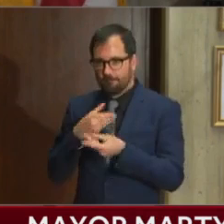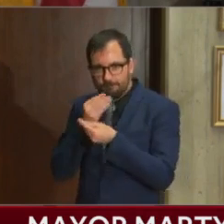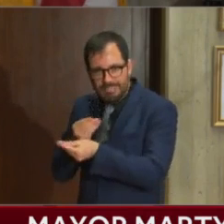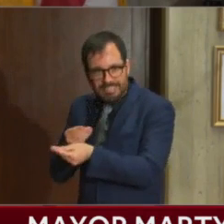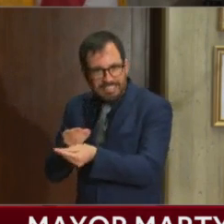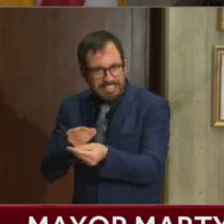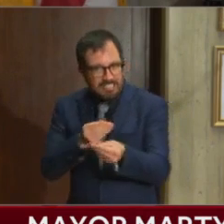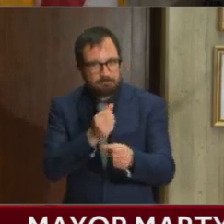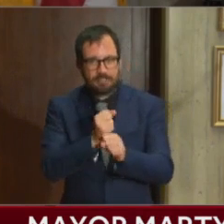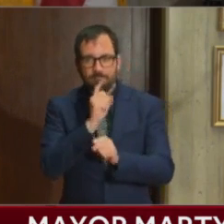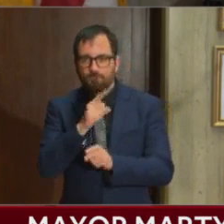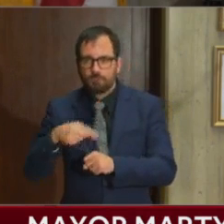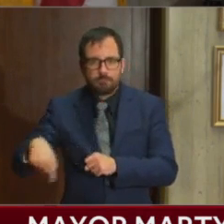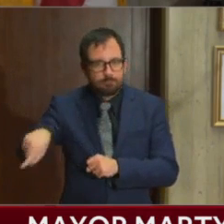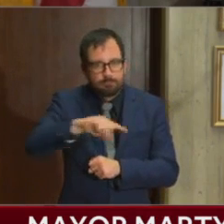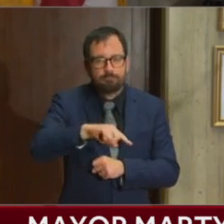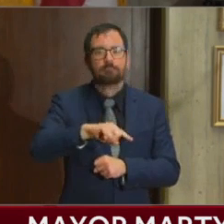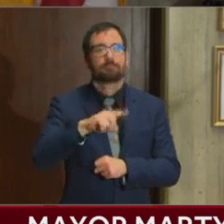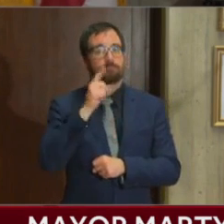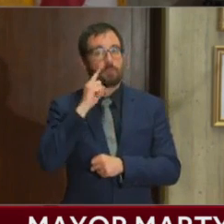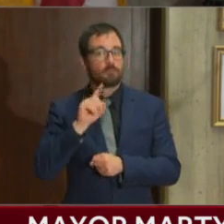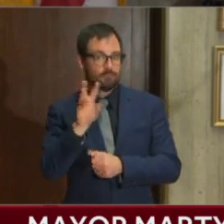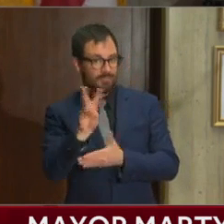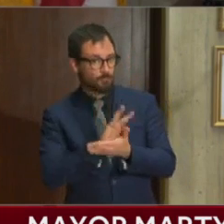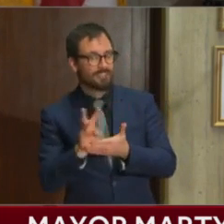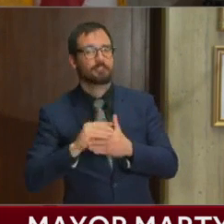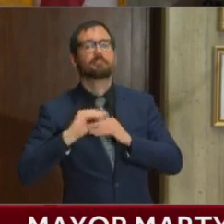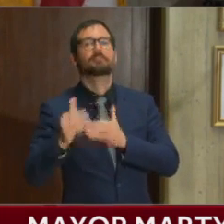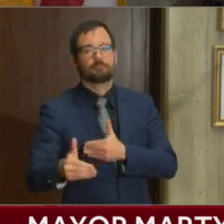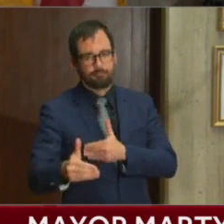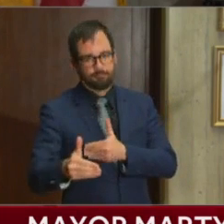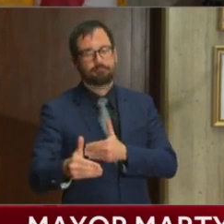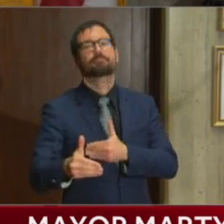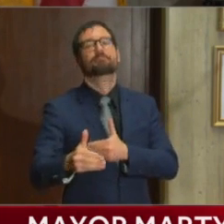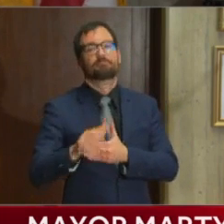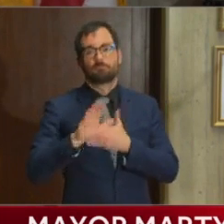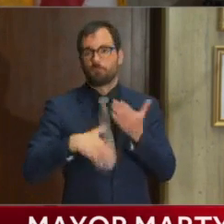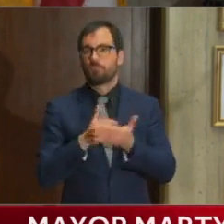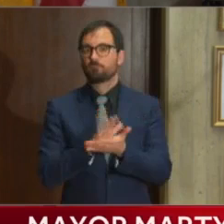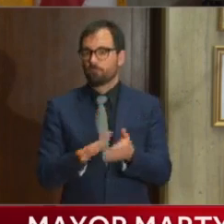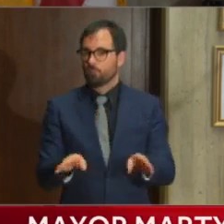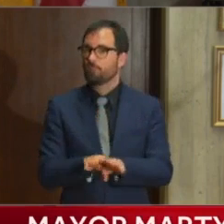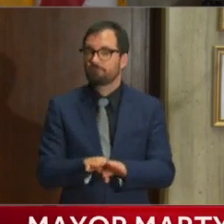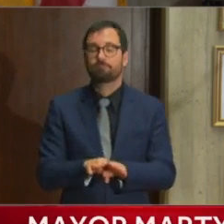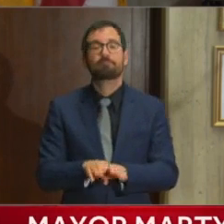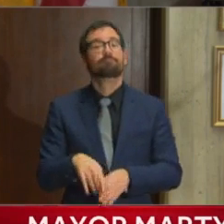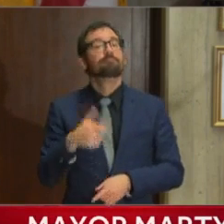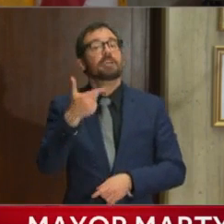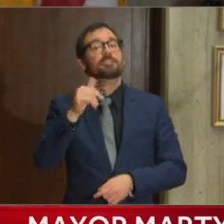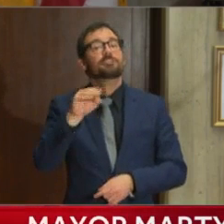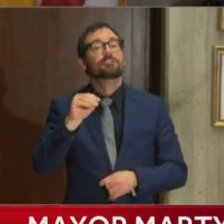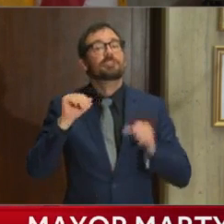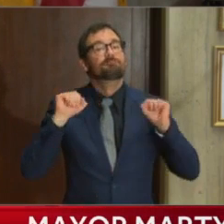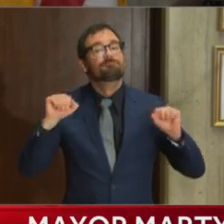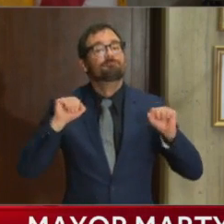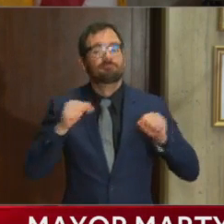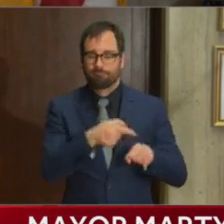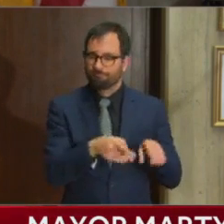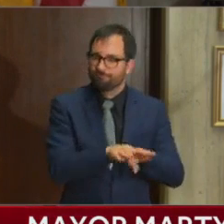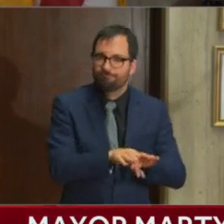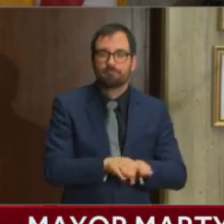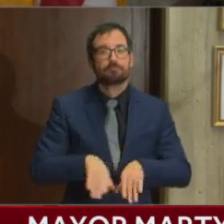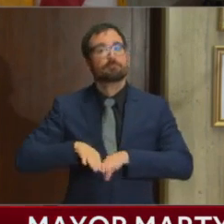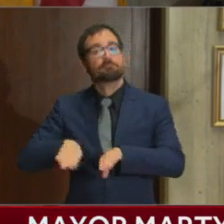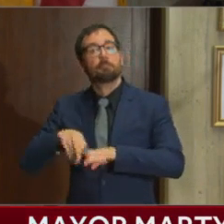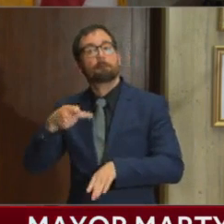and pools. We've closed every branch of the Boston Public Library. We have thousands of ebooks and audiobooks and